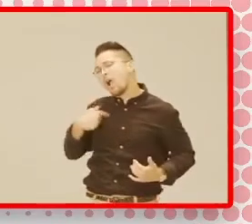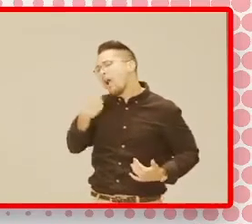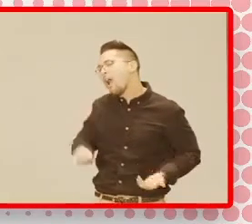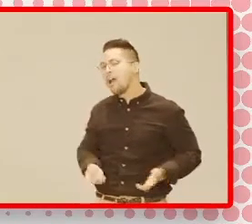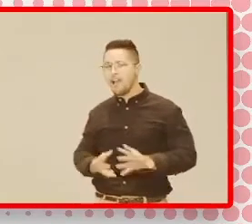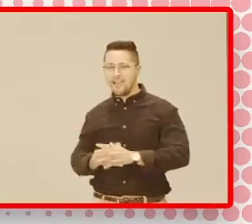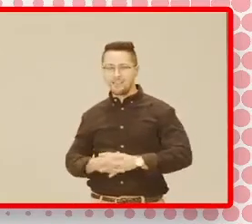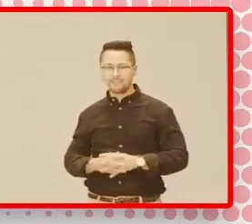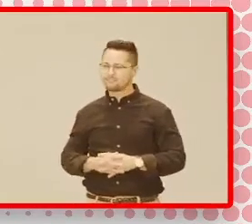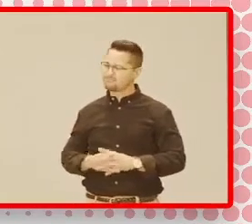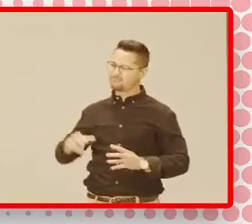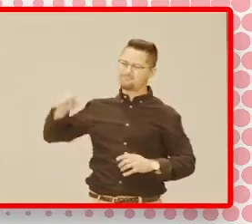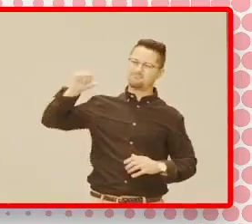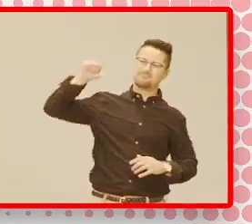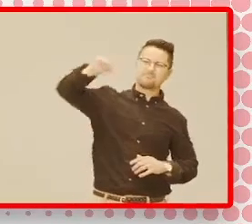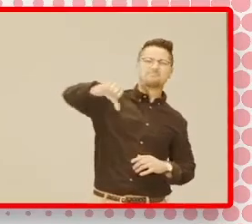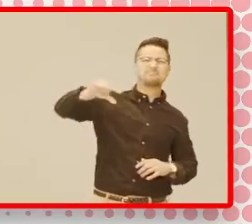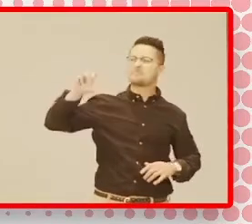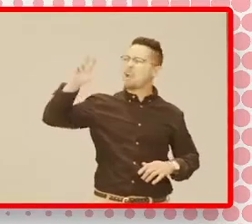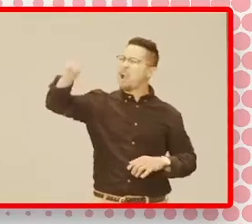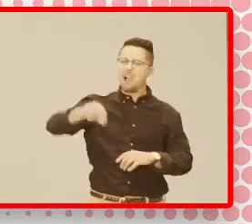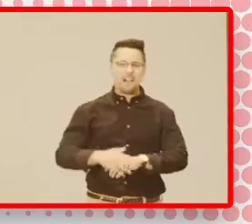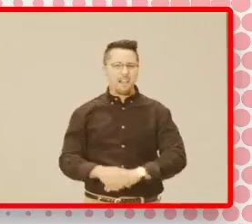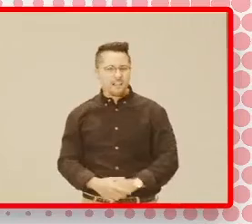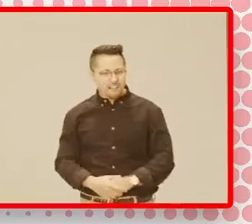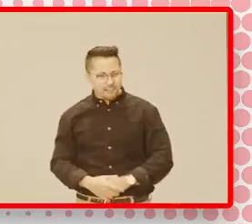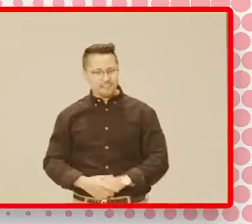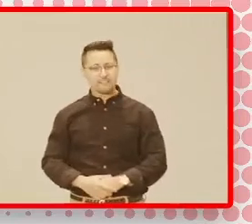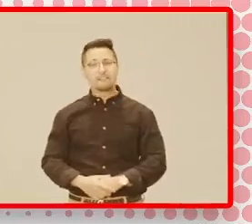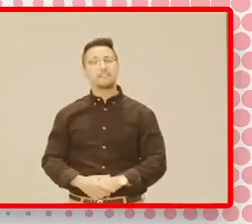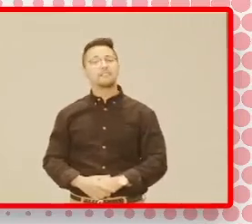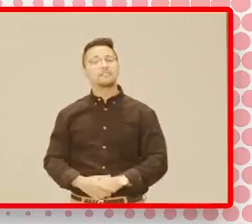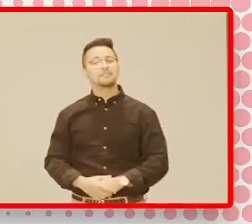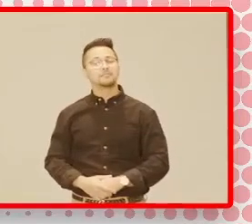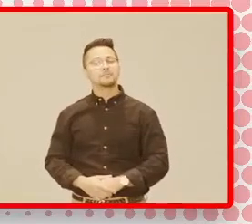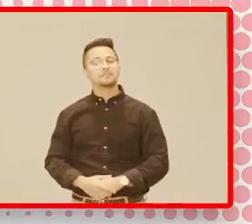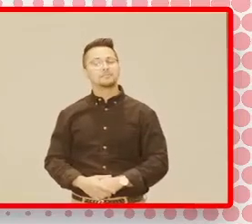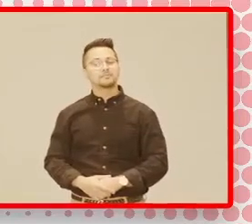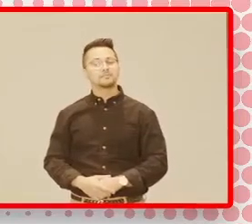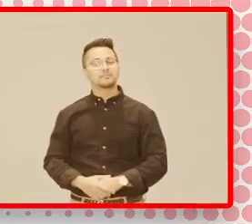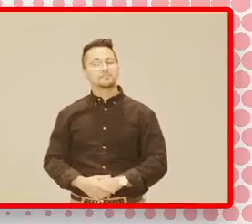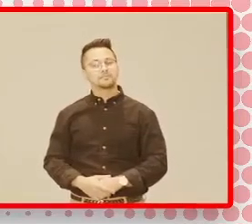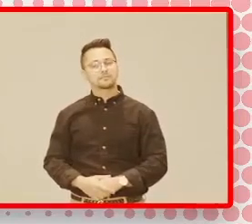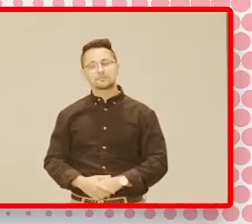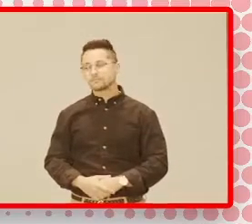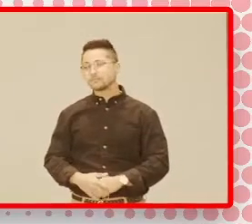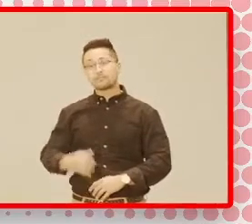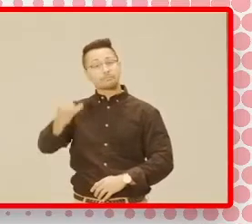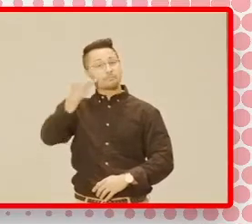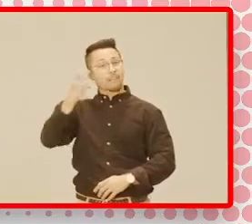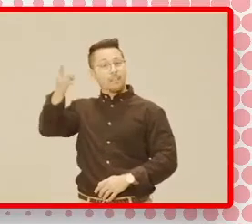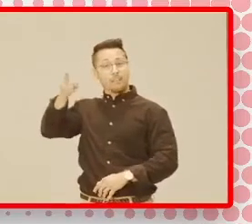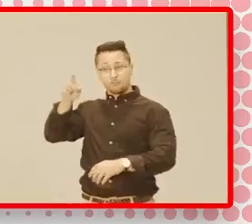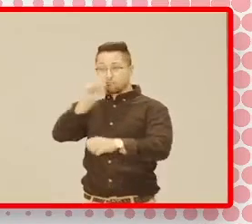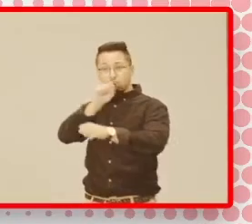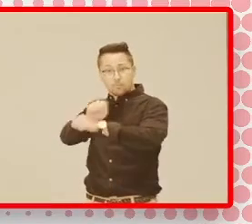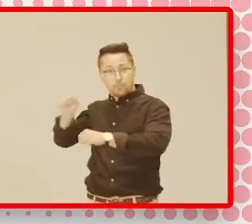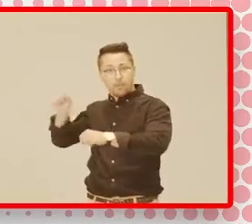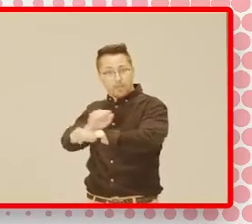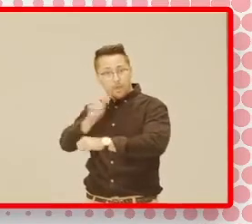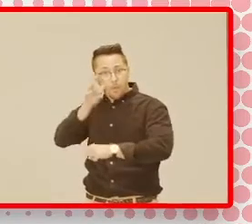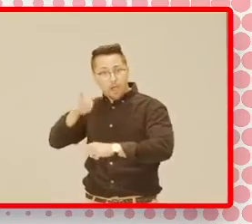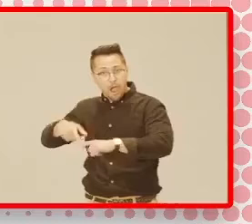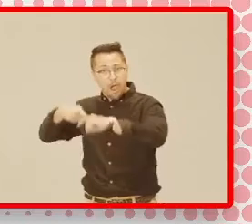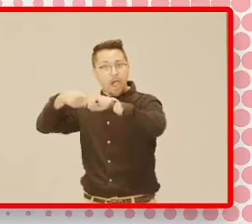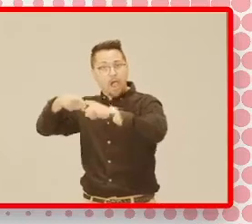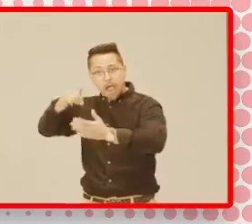No, if they canceled, we do our own again. What do you think you said? Get